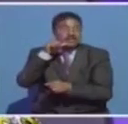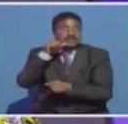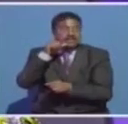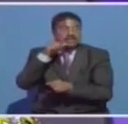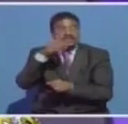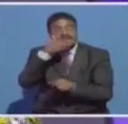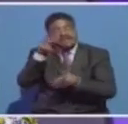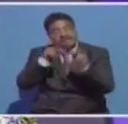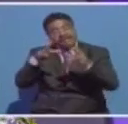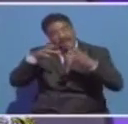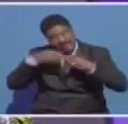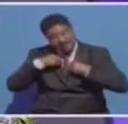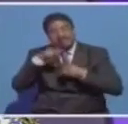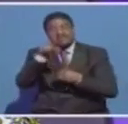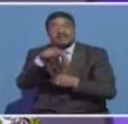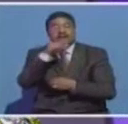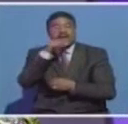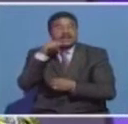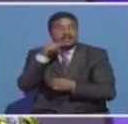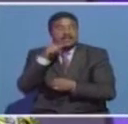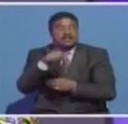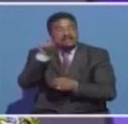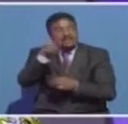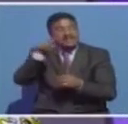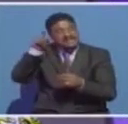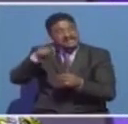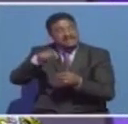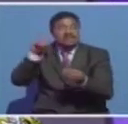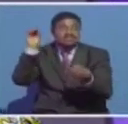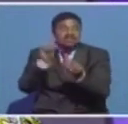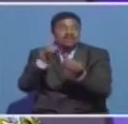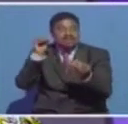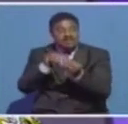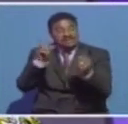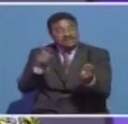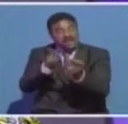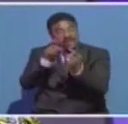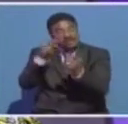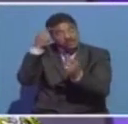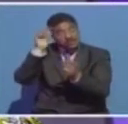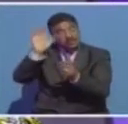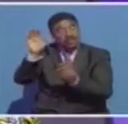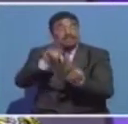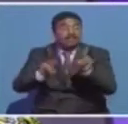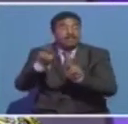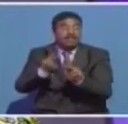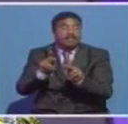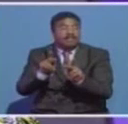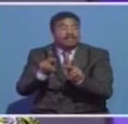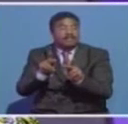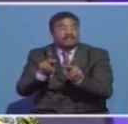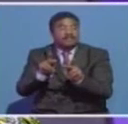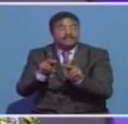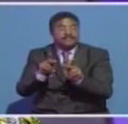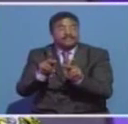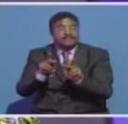this. Perhaps it's the setup that's proving to be a little challenging for the people, because they need to spend money on digging the